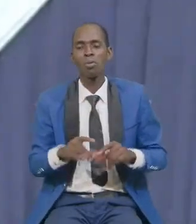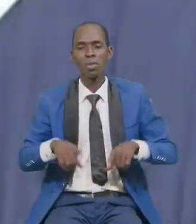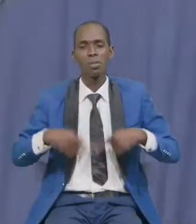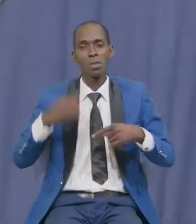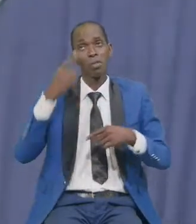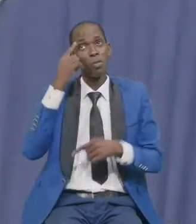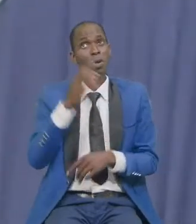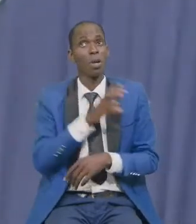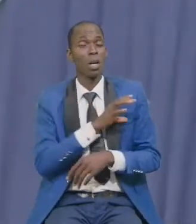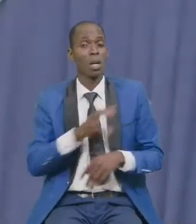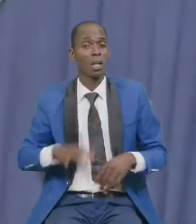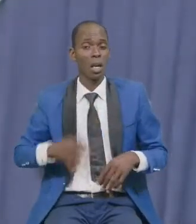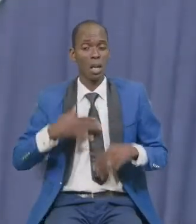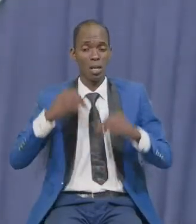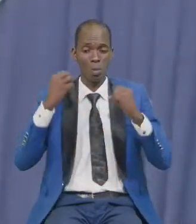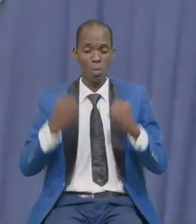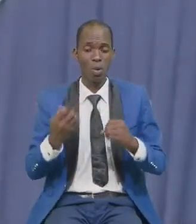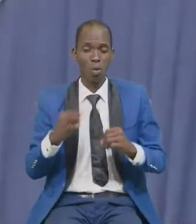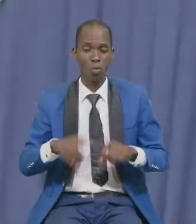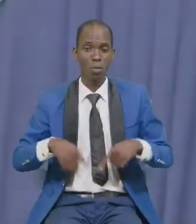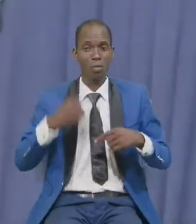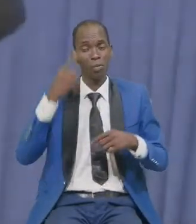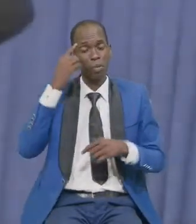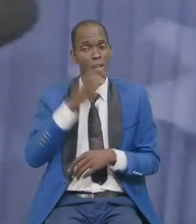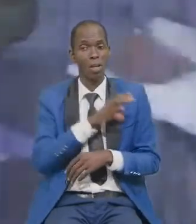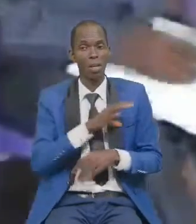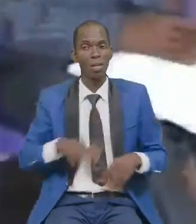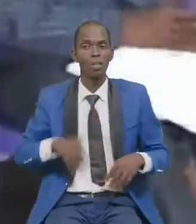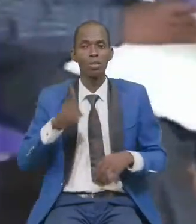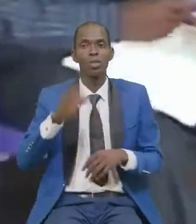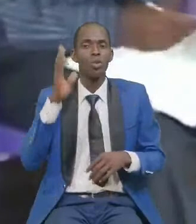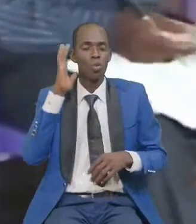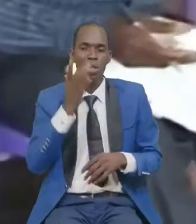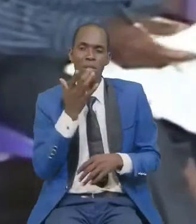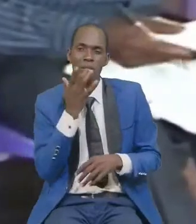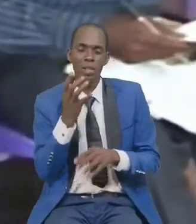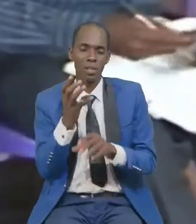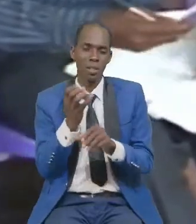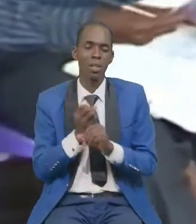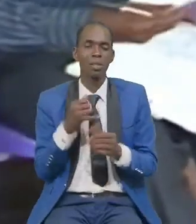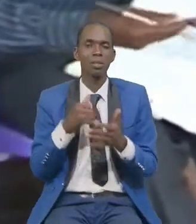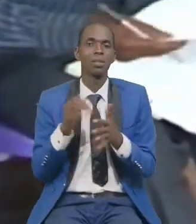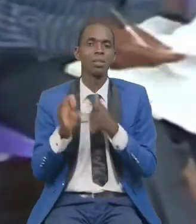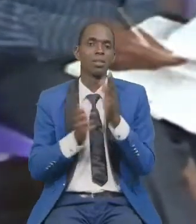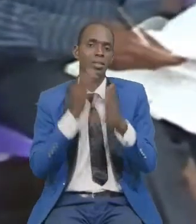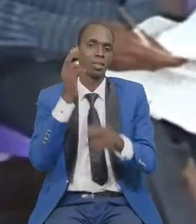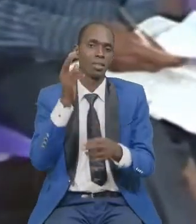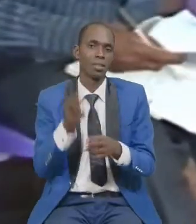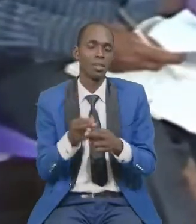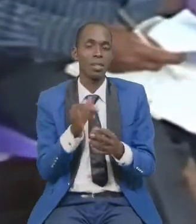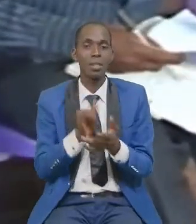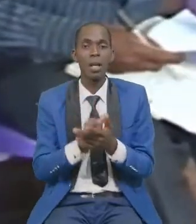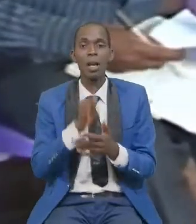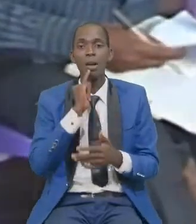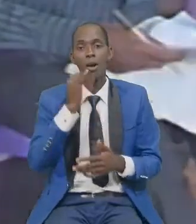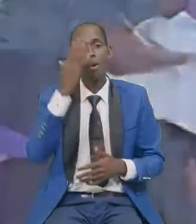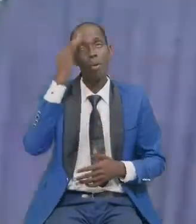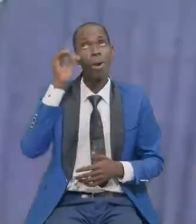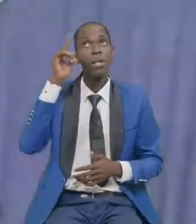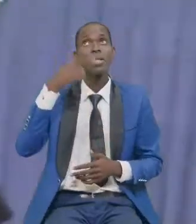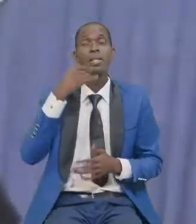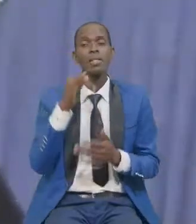living for him, you'll taste it and know it in your life in Jesus' name. That's why it says, whosoever